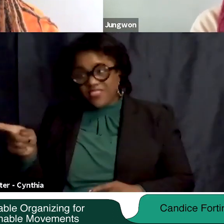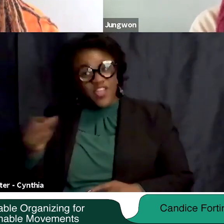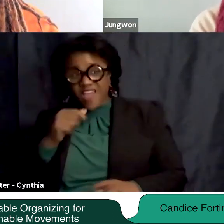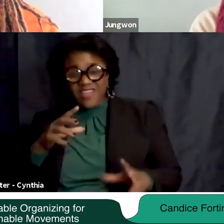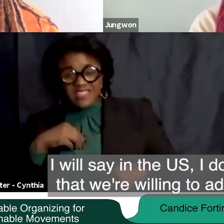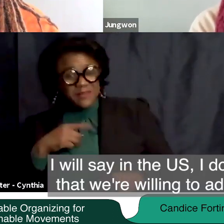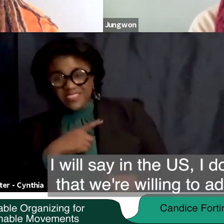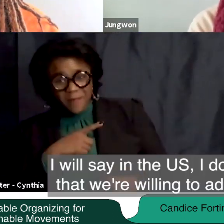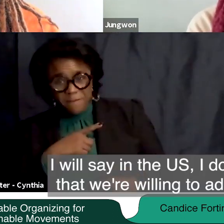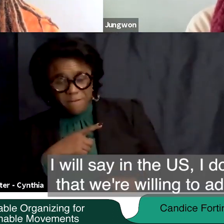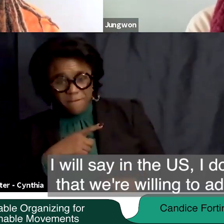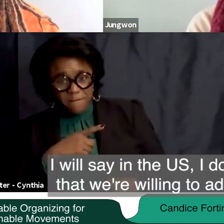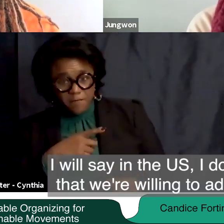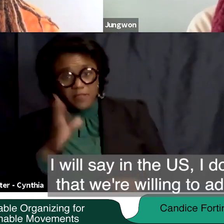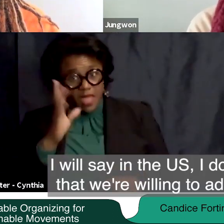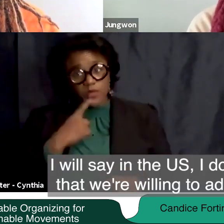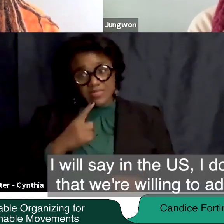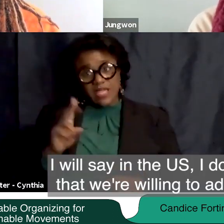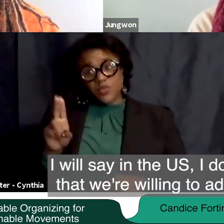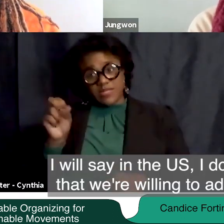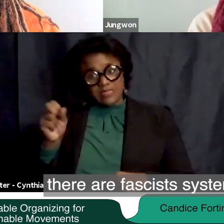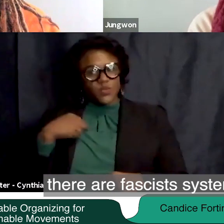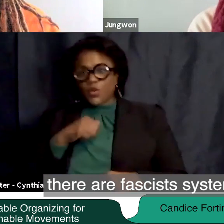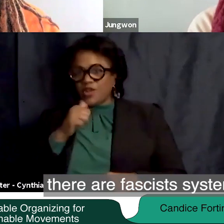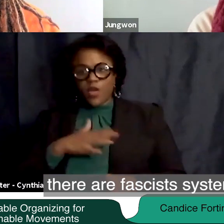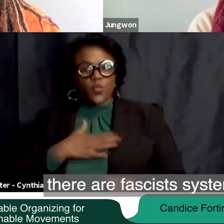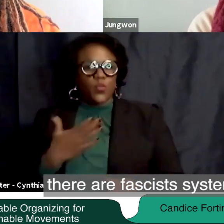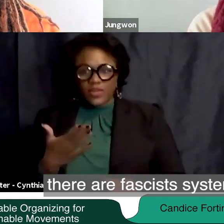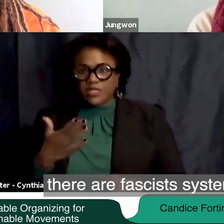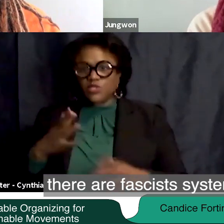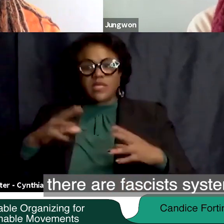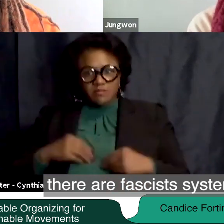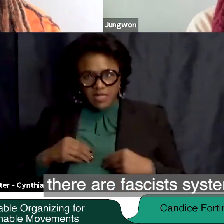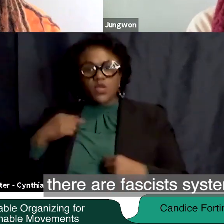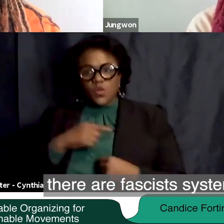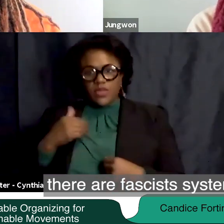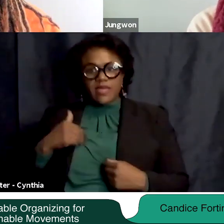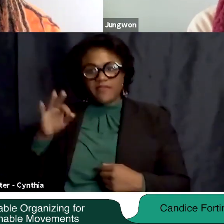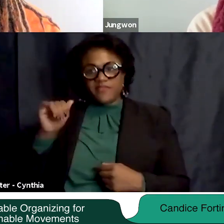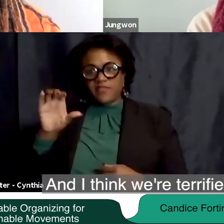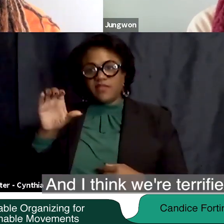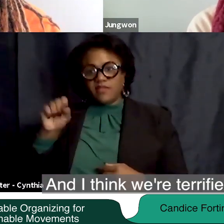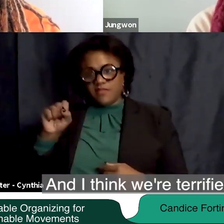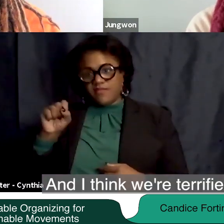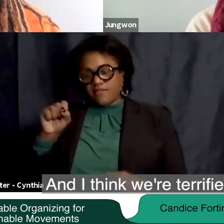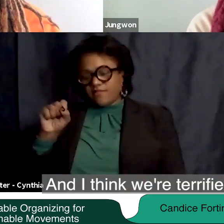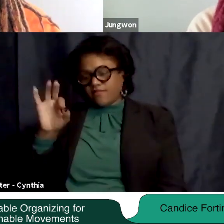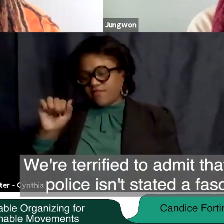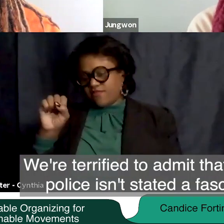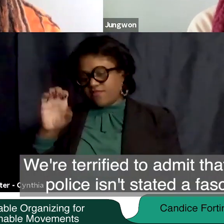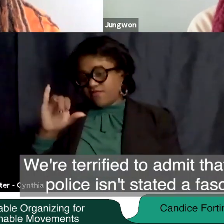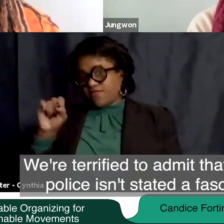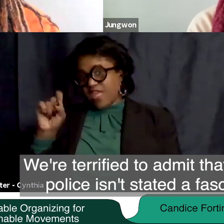want to be one more point. I will say in the Yes. US, I don't think that we're willing to admit that there are fascist systems here. I think we're terrified of